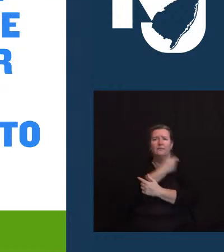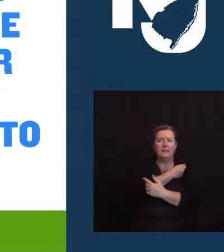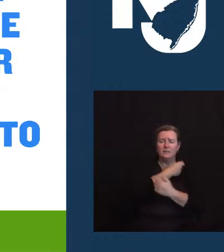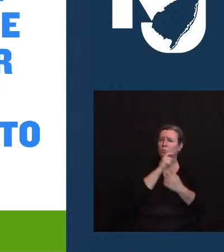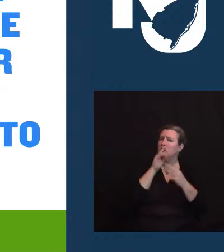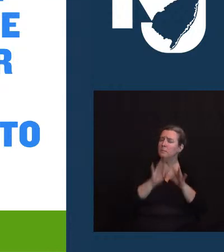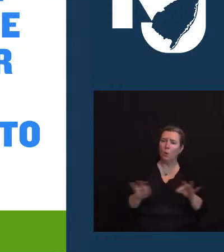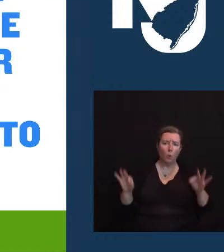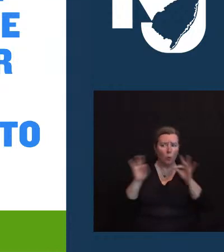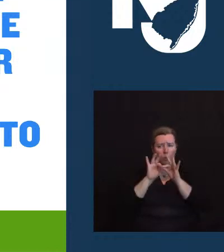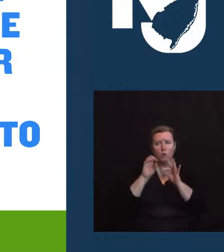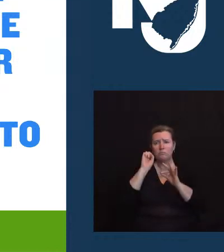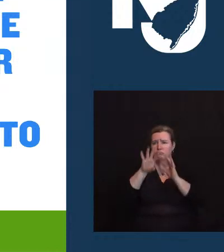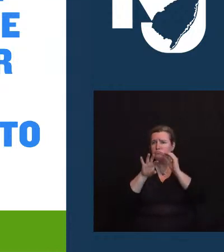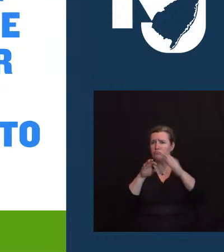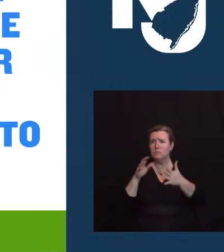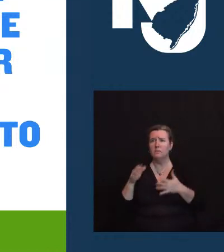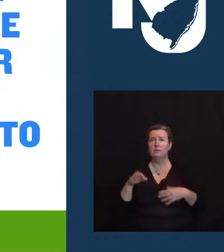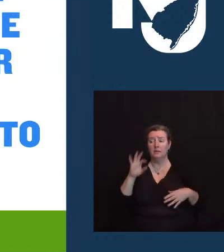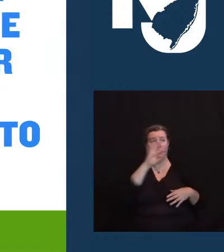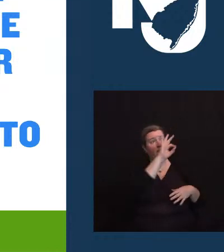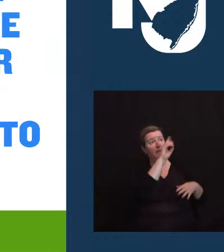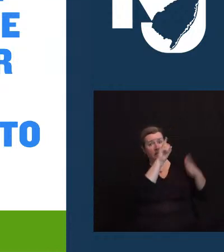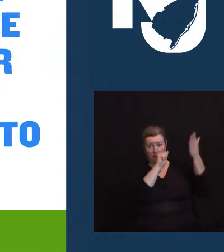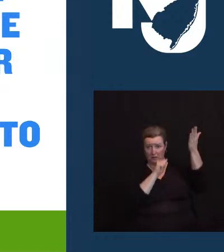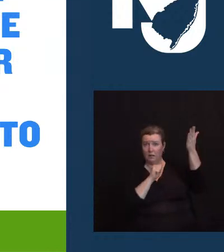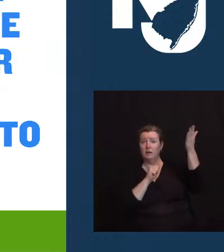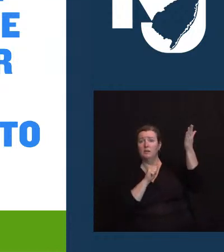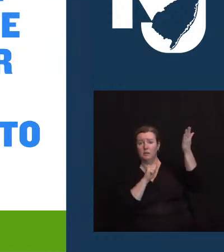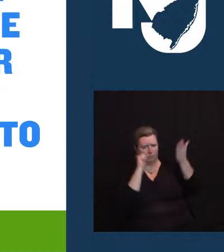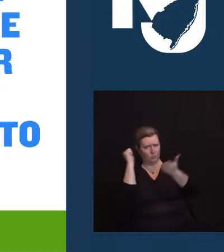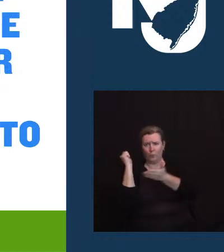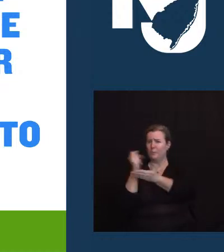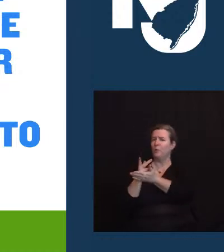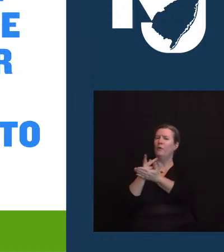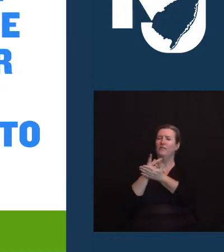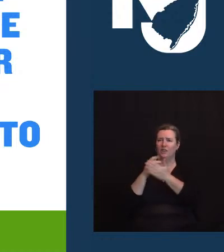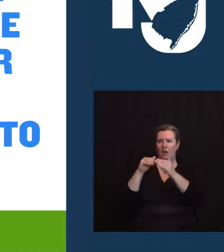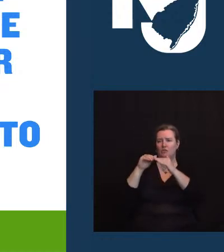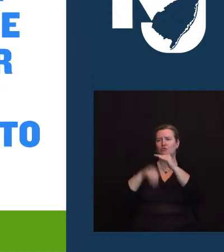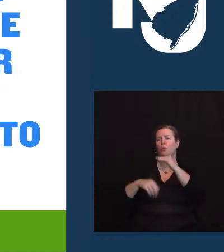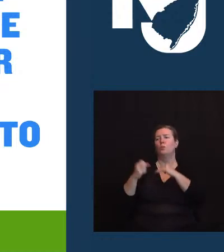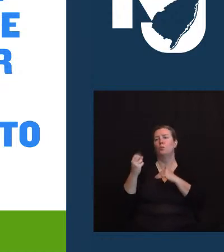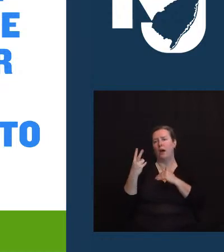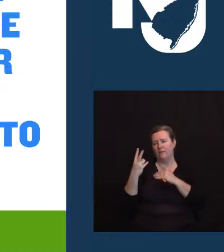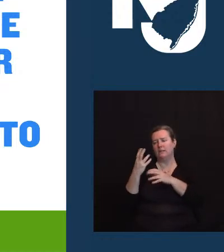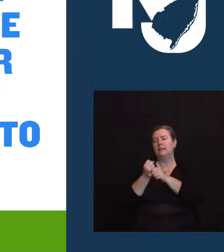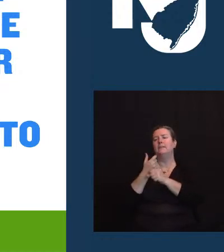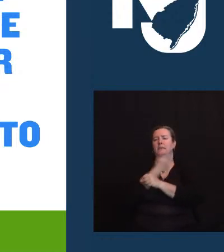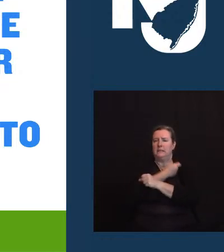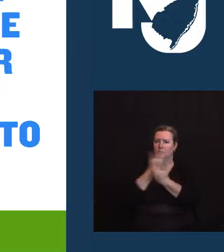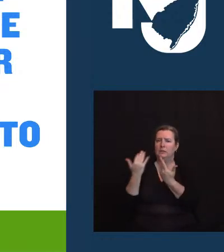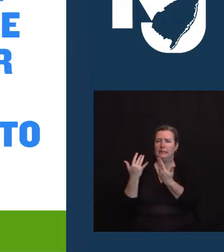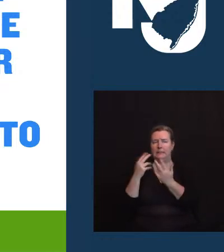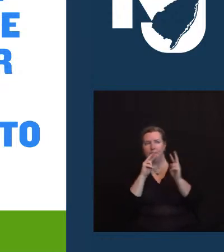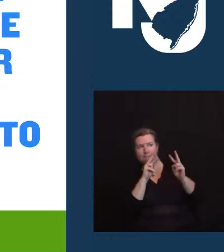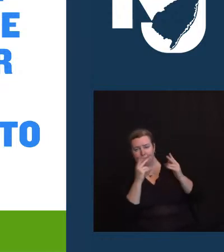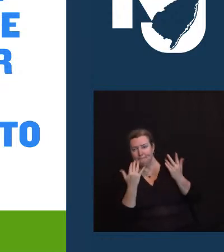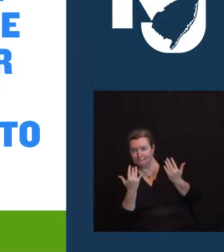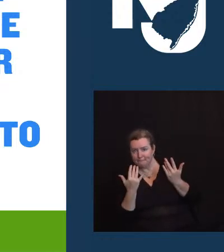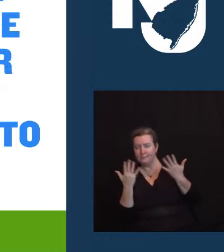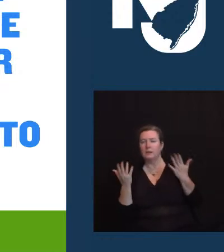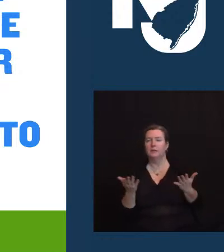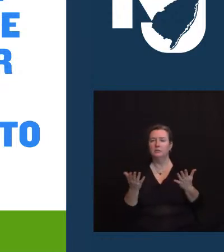grants its approval for them to receive a COVID vaccine. Switching only a modest gear, but somewhat